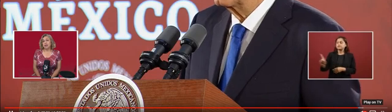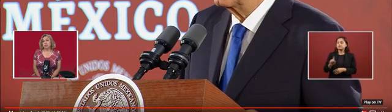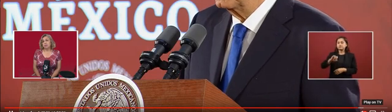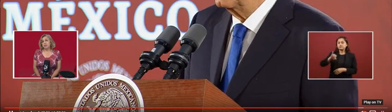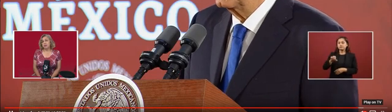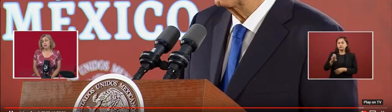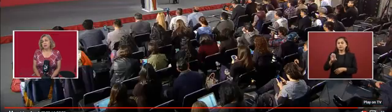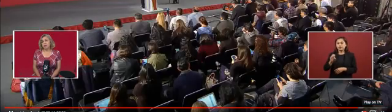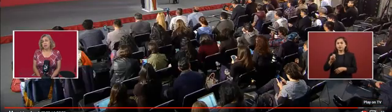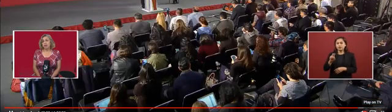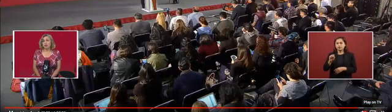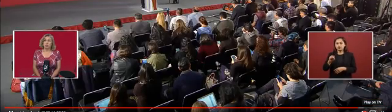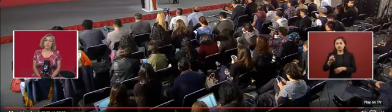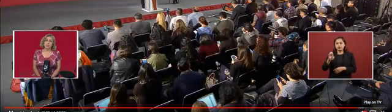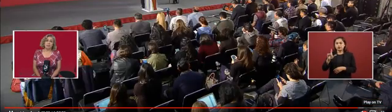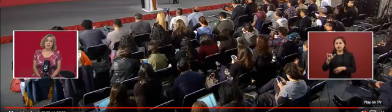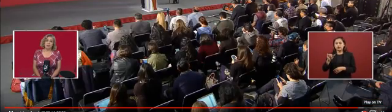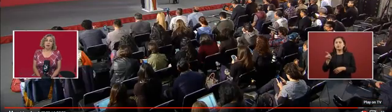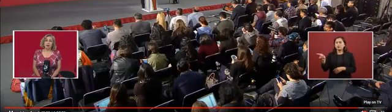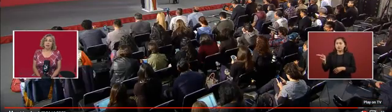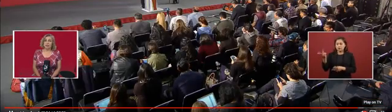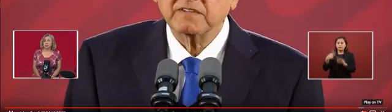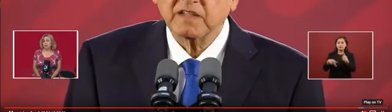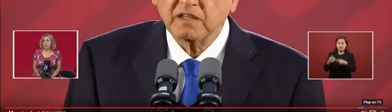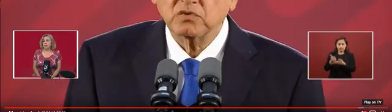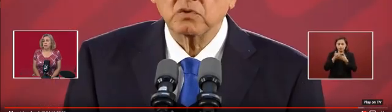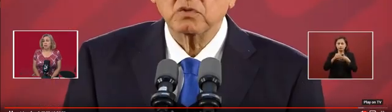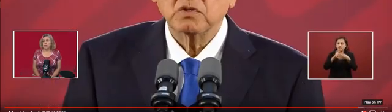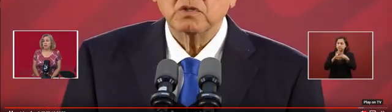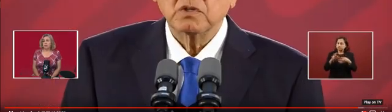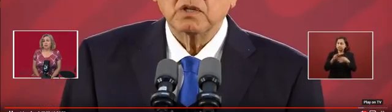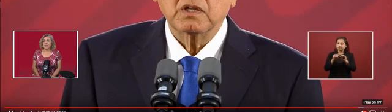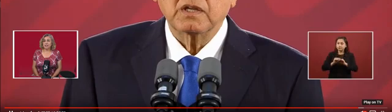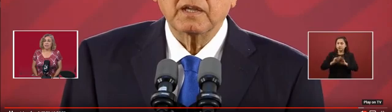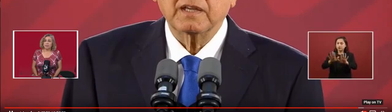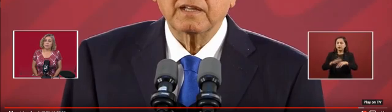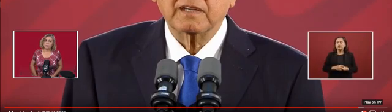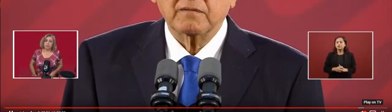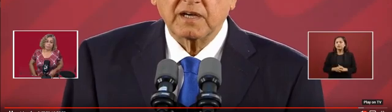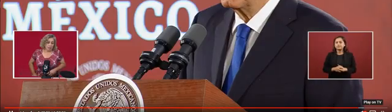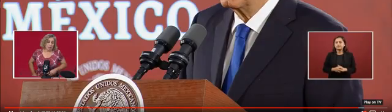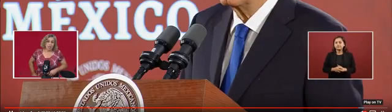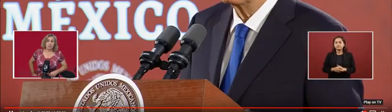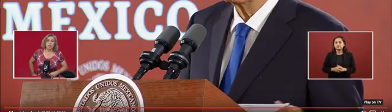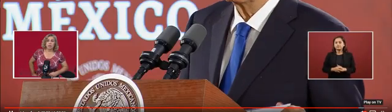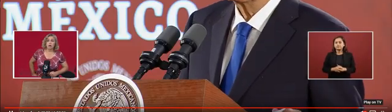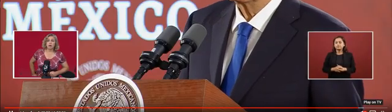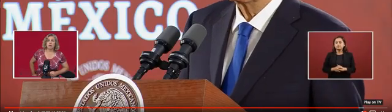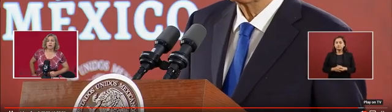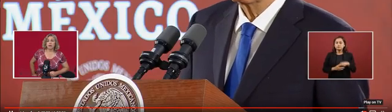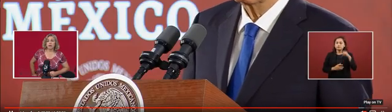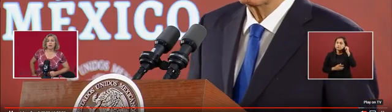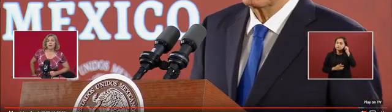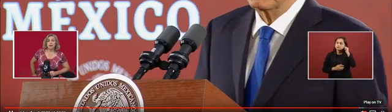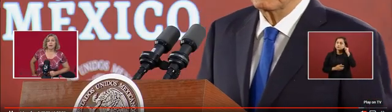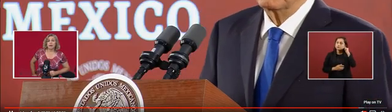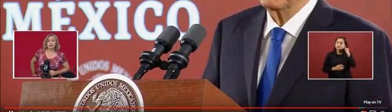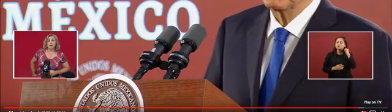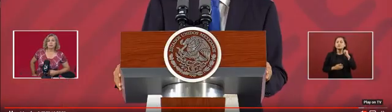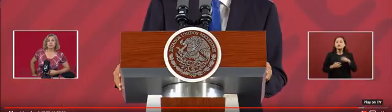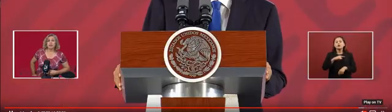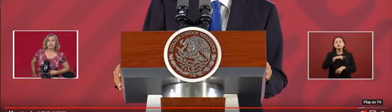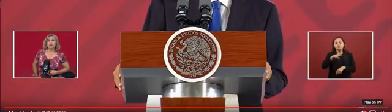Como violence parte de estos hechos criminales, because of these criminal groups son jóvenes drogados. are young people